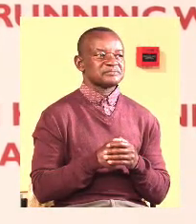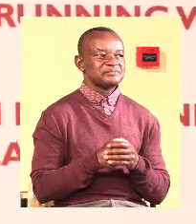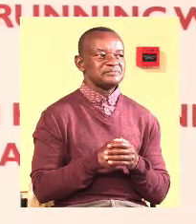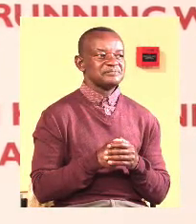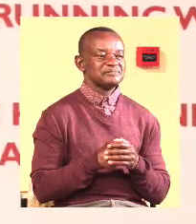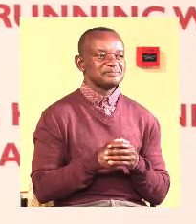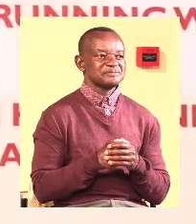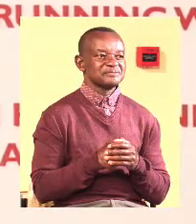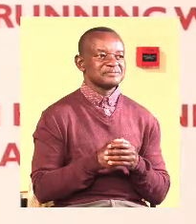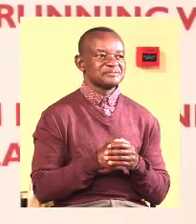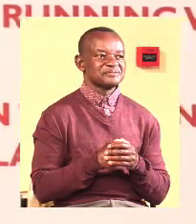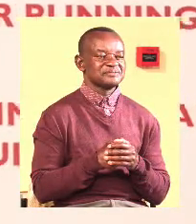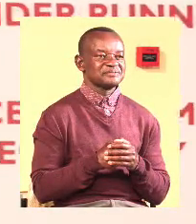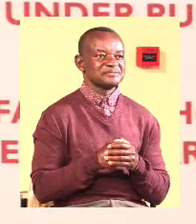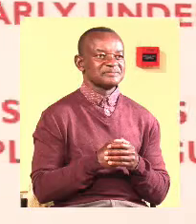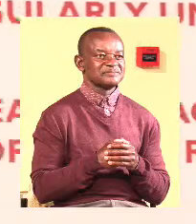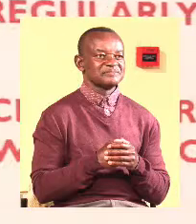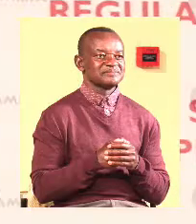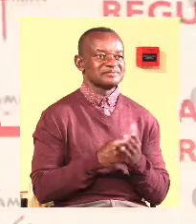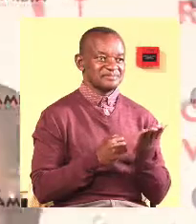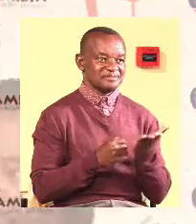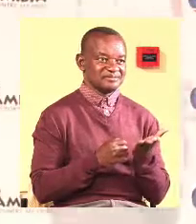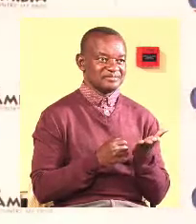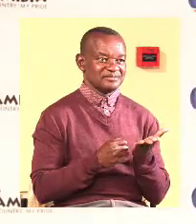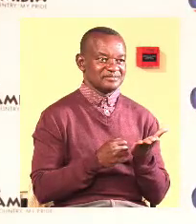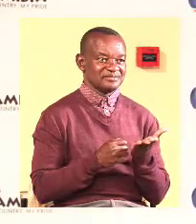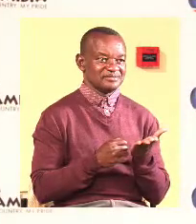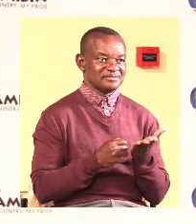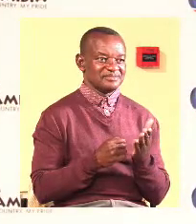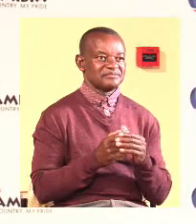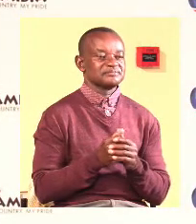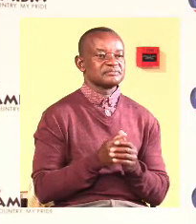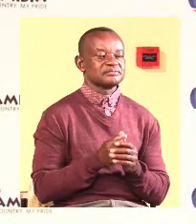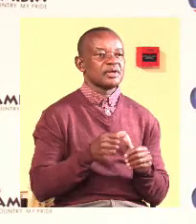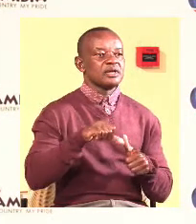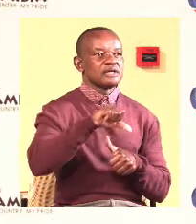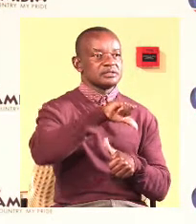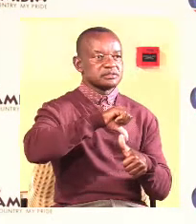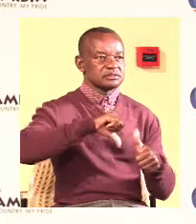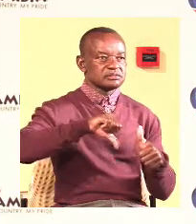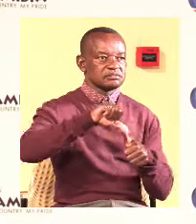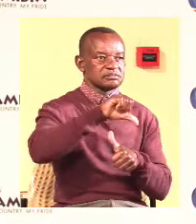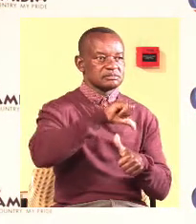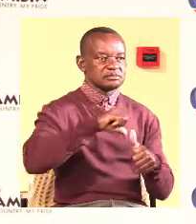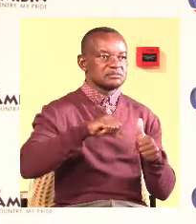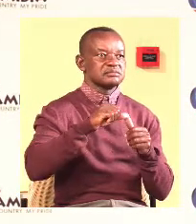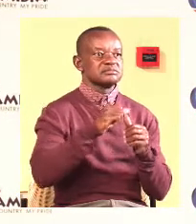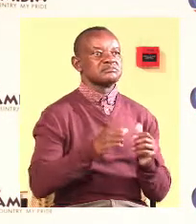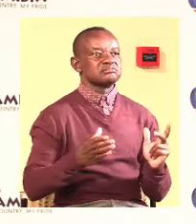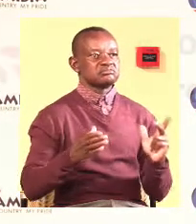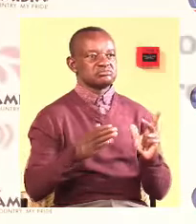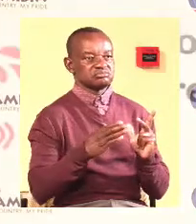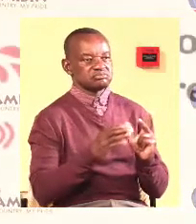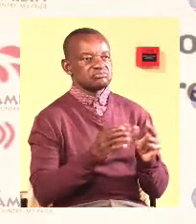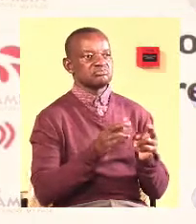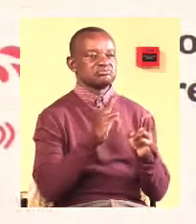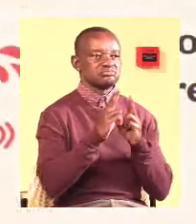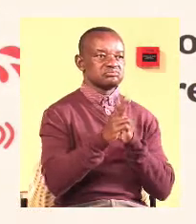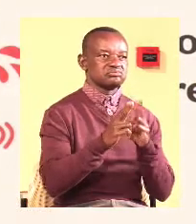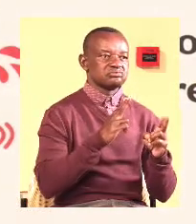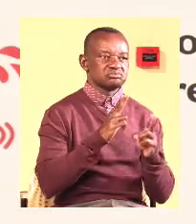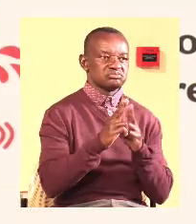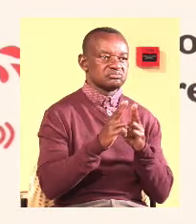to add? Yeah, maybe in regards to community engagement, even from law enforcement side, policing cannot